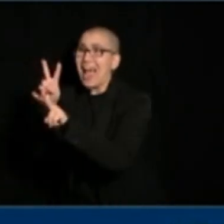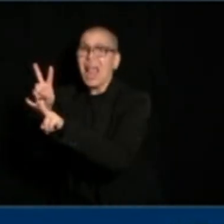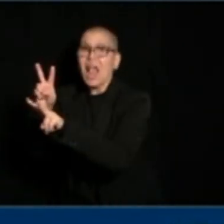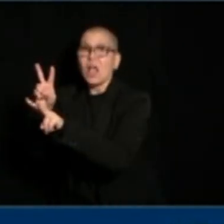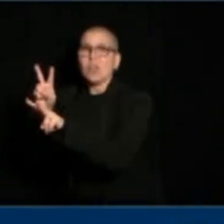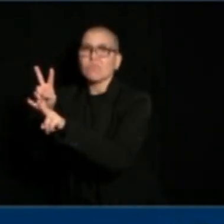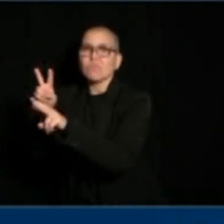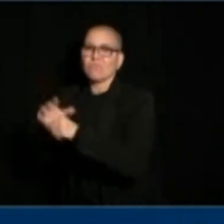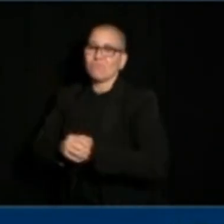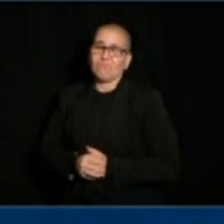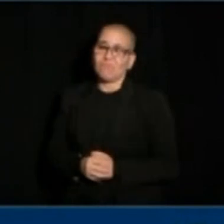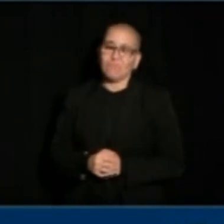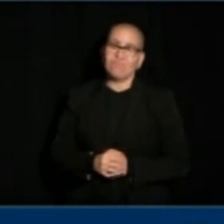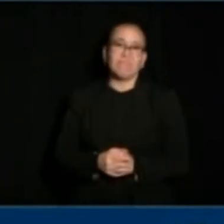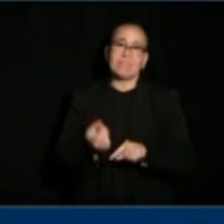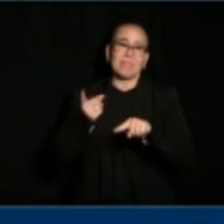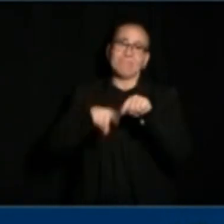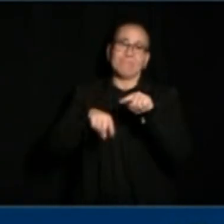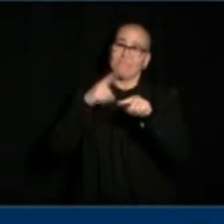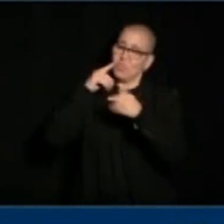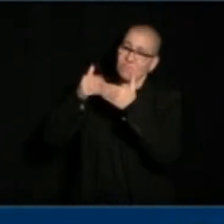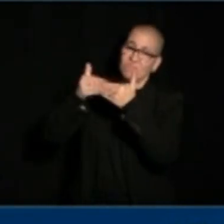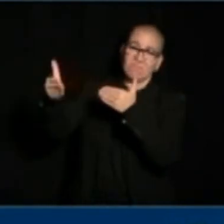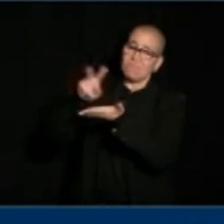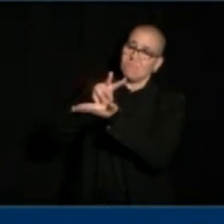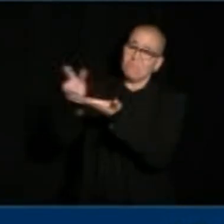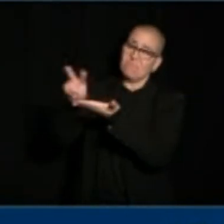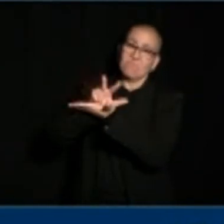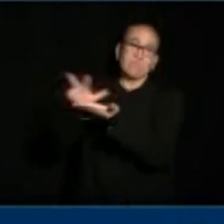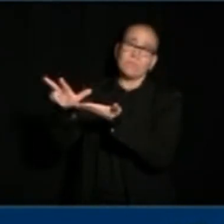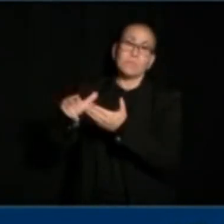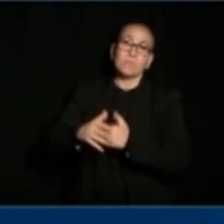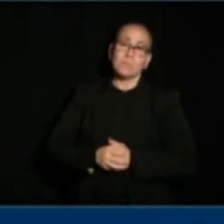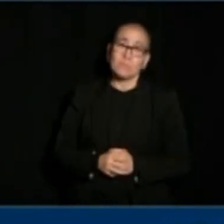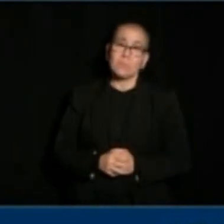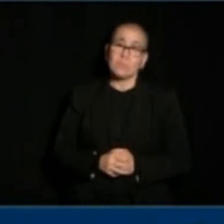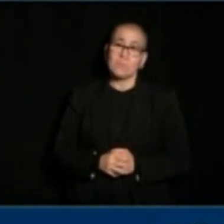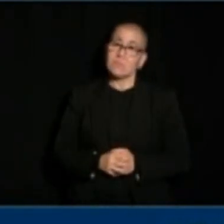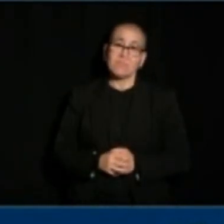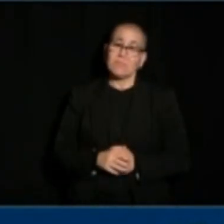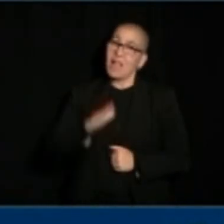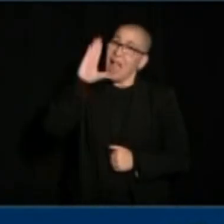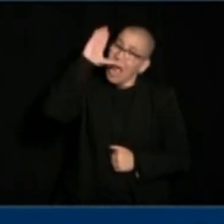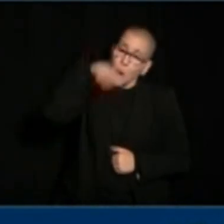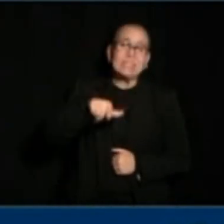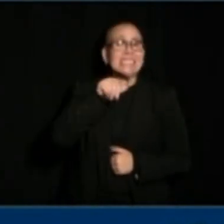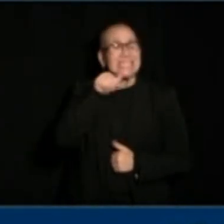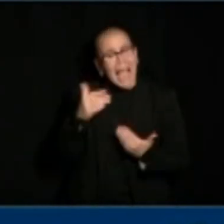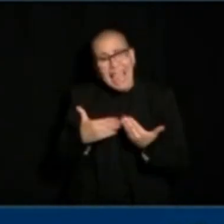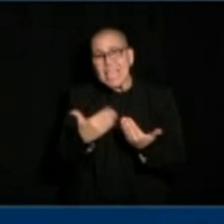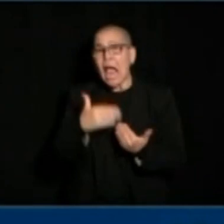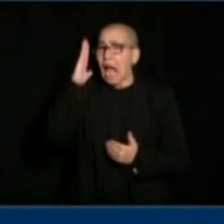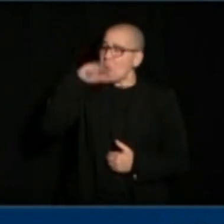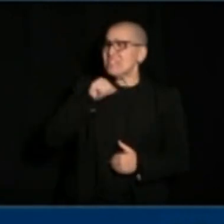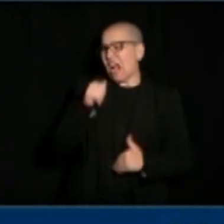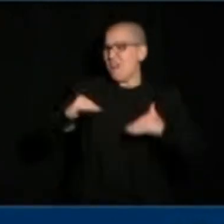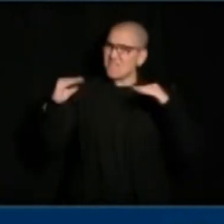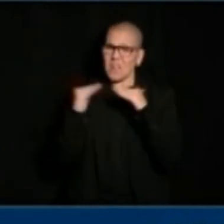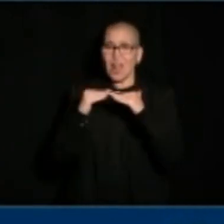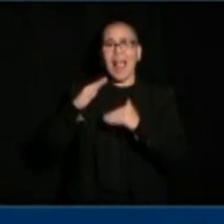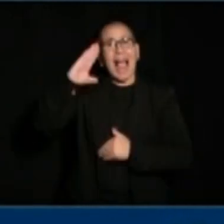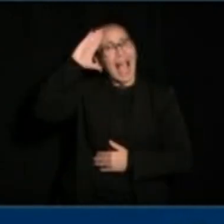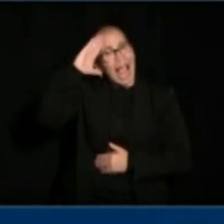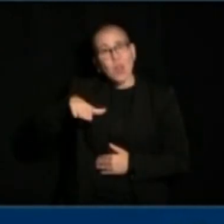weeks. So I understand it's not easy and it's not fair, but it's a sacrifice that we need to make. If we don't do